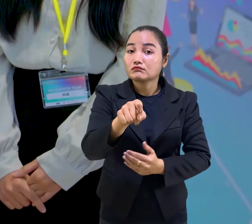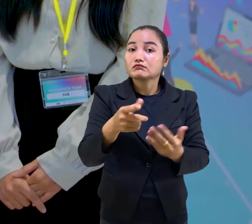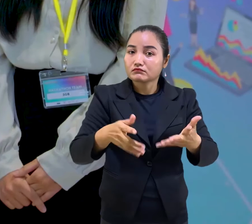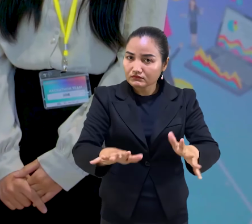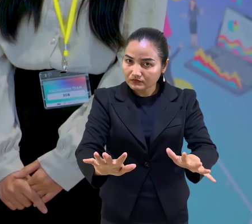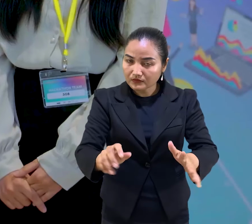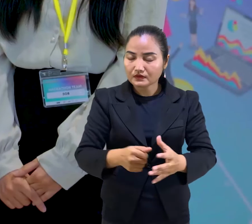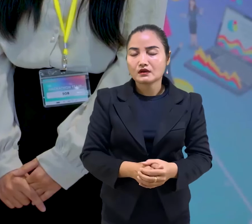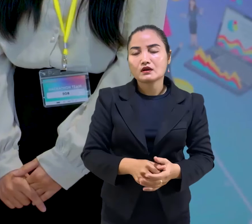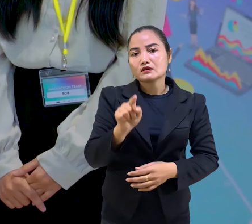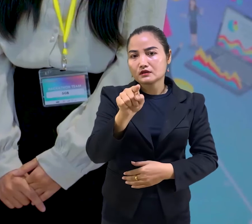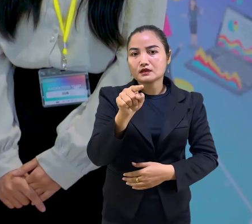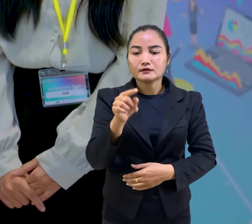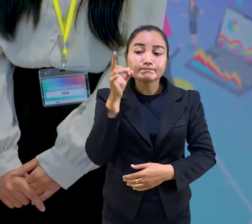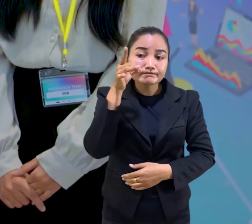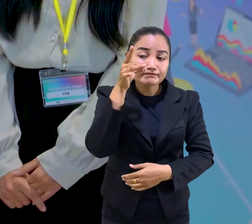and